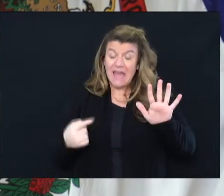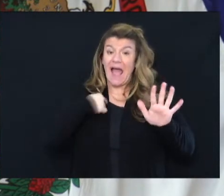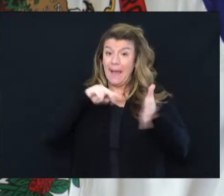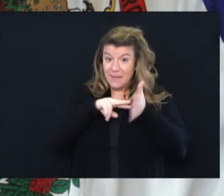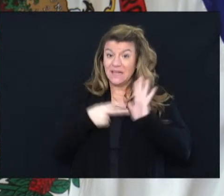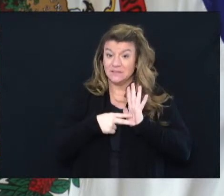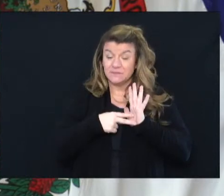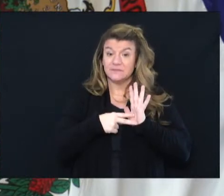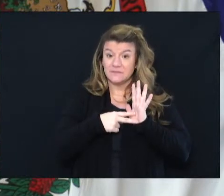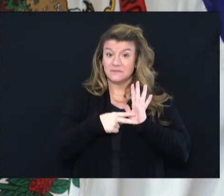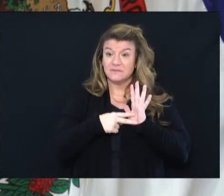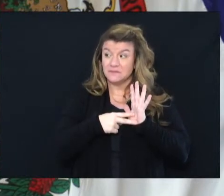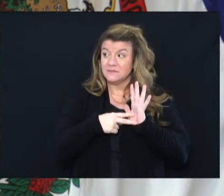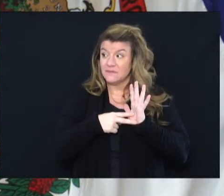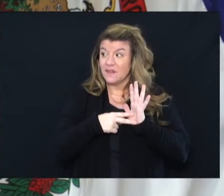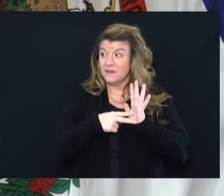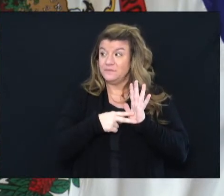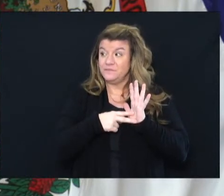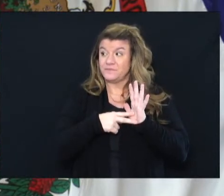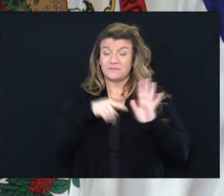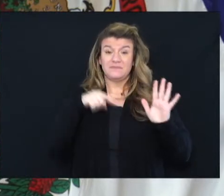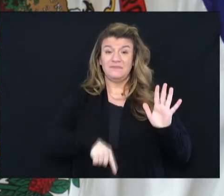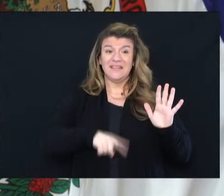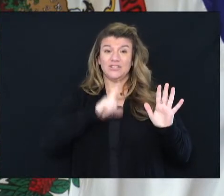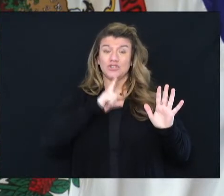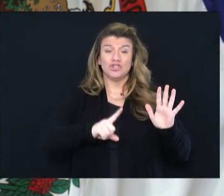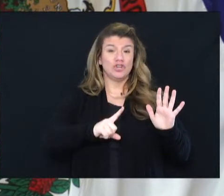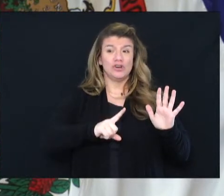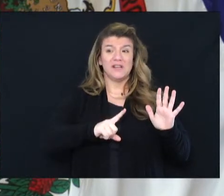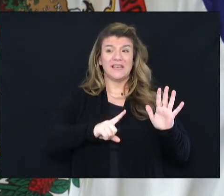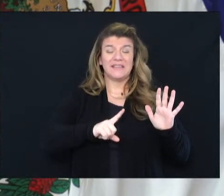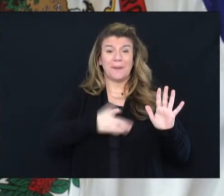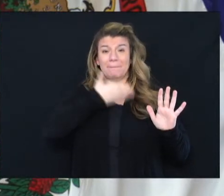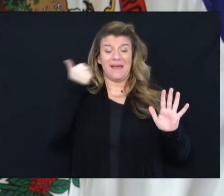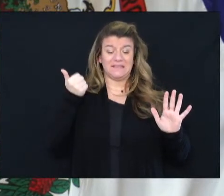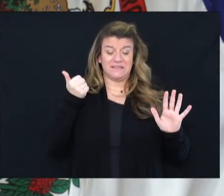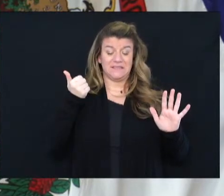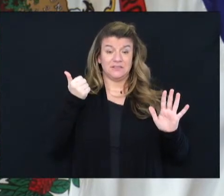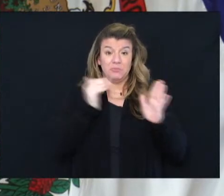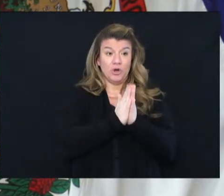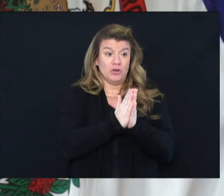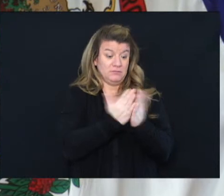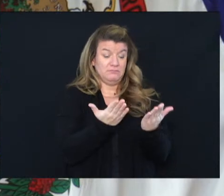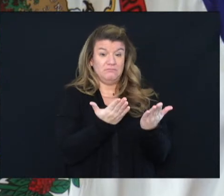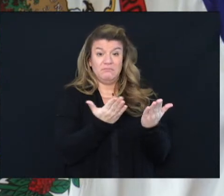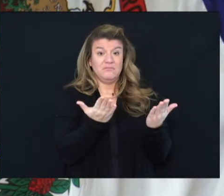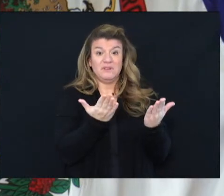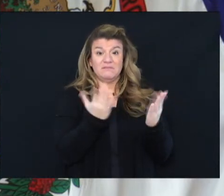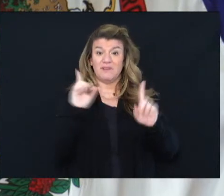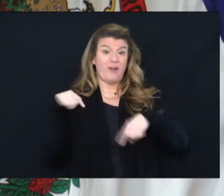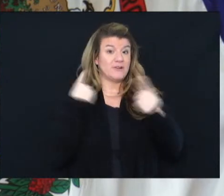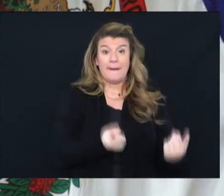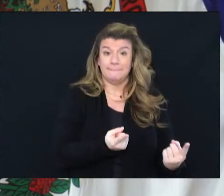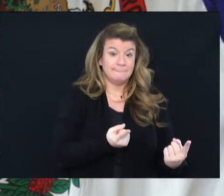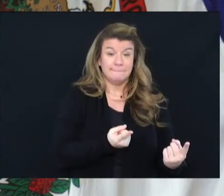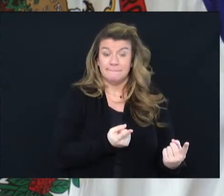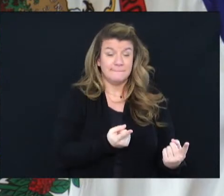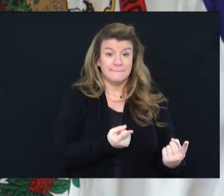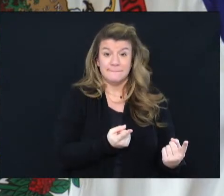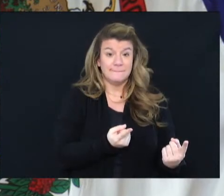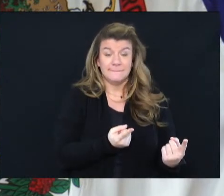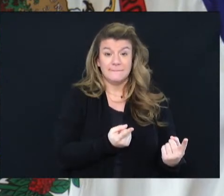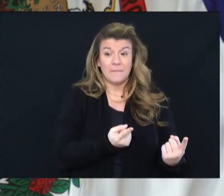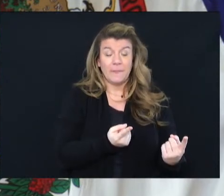this. First, this is surely the very, very best book of all time. But I know